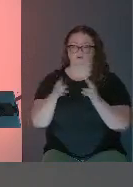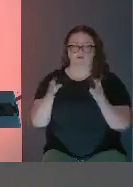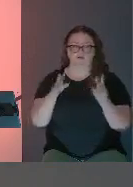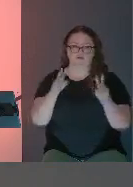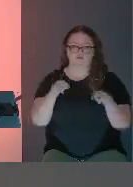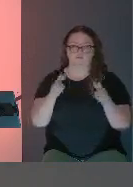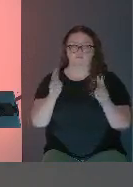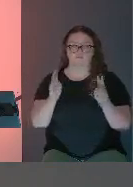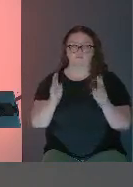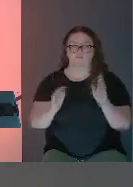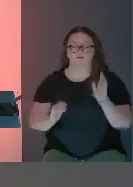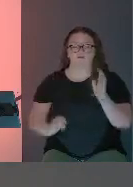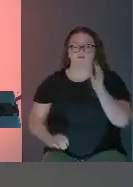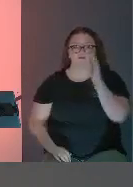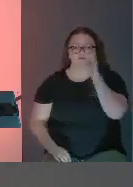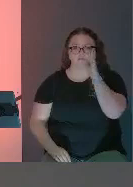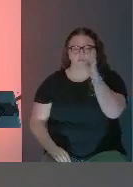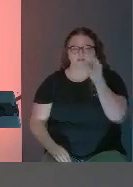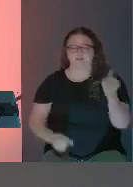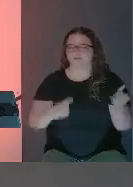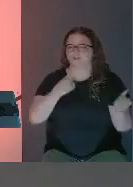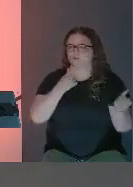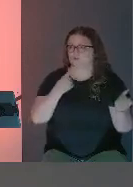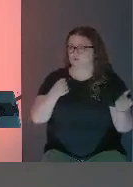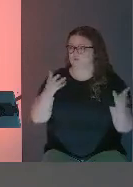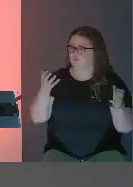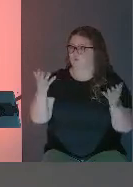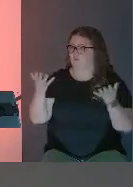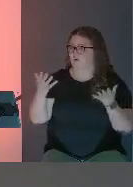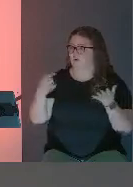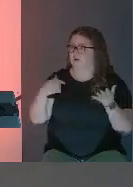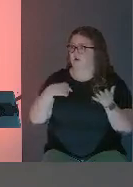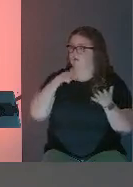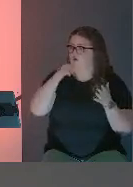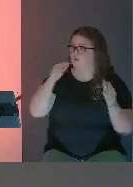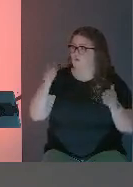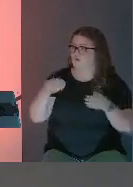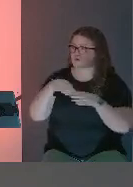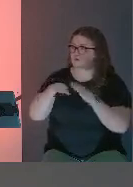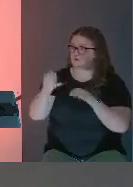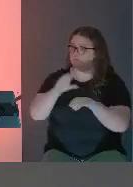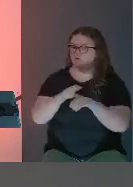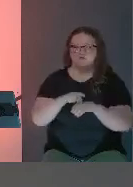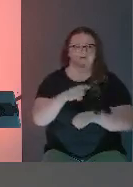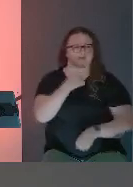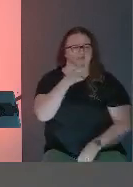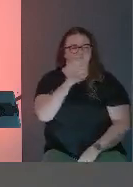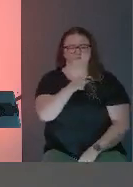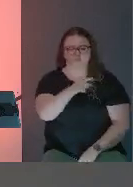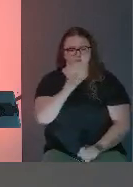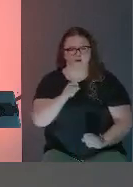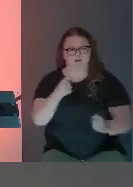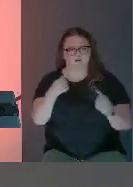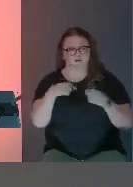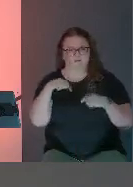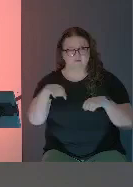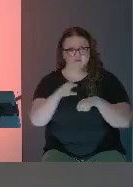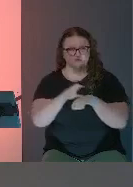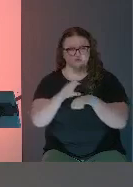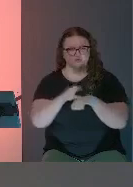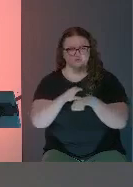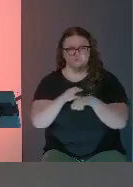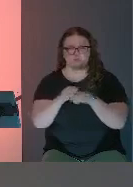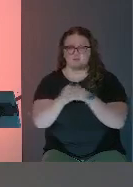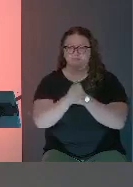judgmental. And he says, what is it that you want? Am I not welcome in your church? I said, dude, you are so welcome in our church. We